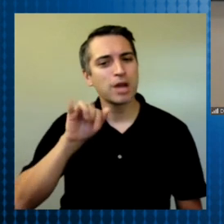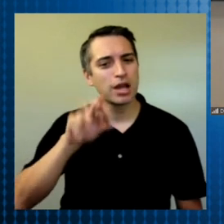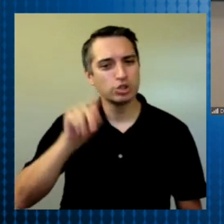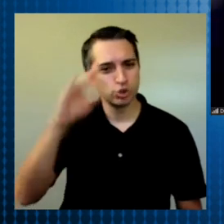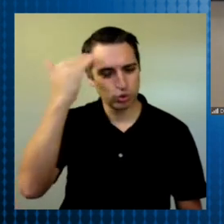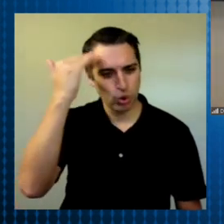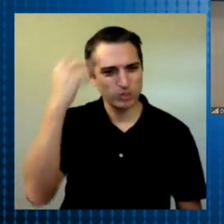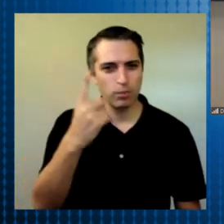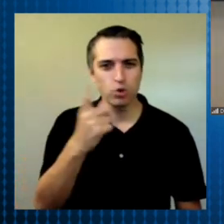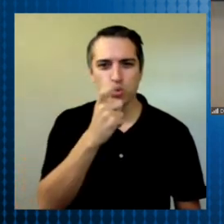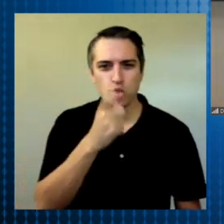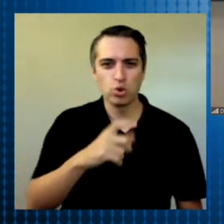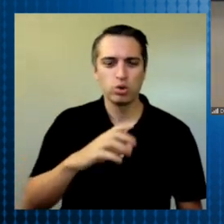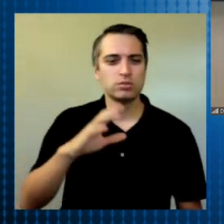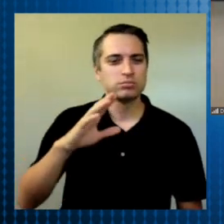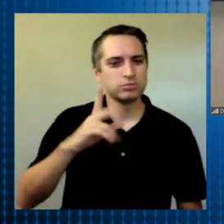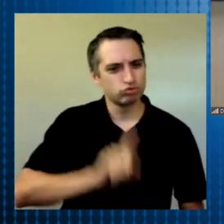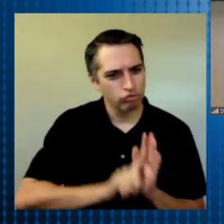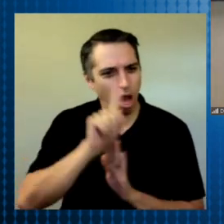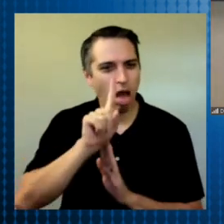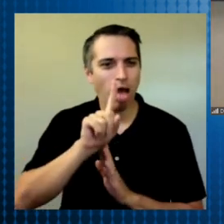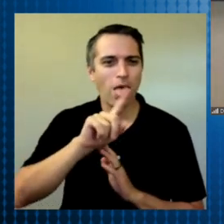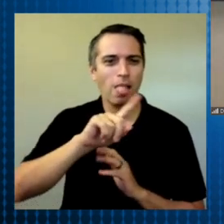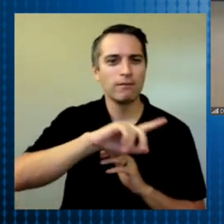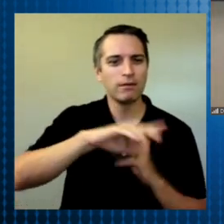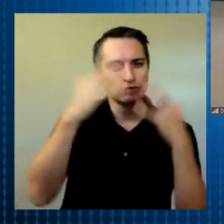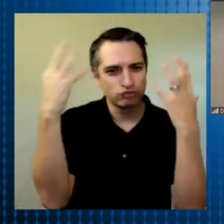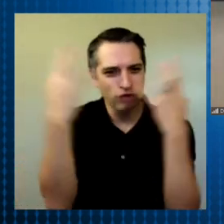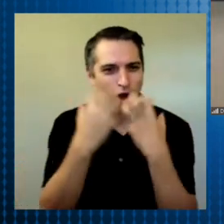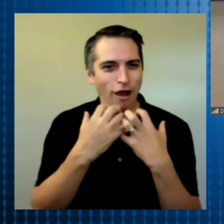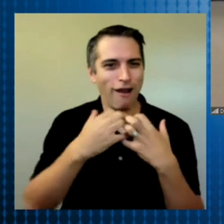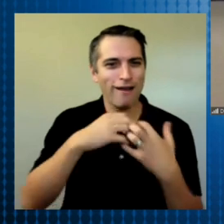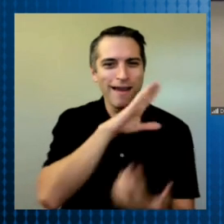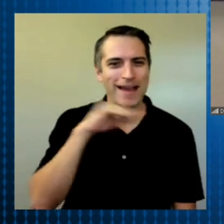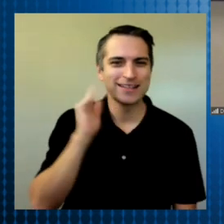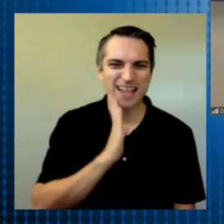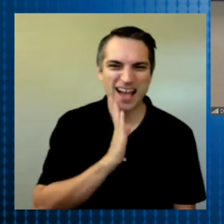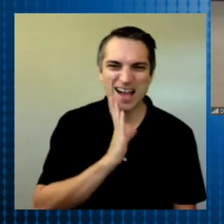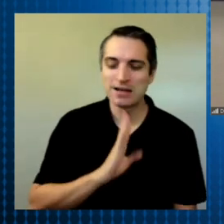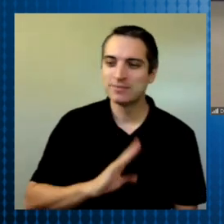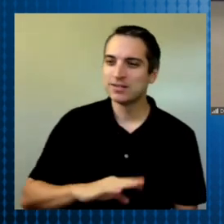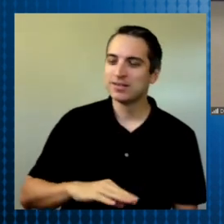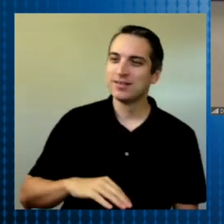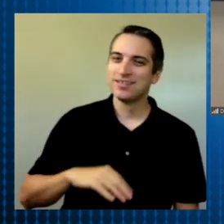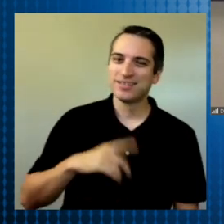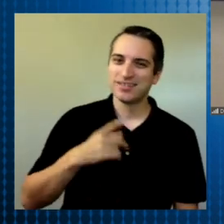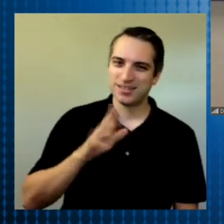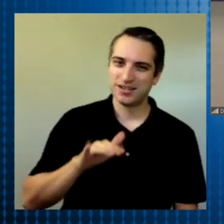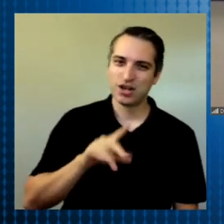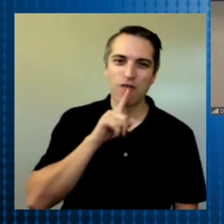and successful? He said, Bill Pickard. You know. People always say, how did you become co-managing partner of MGM? It